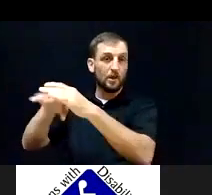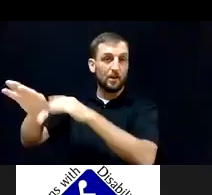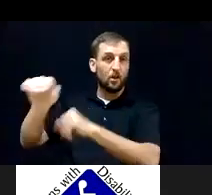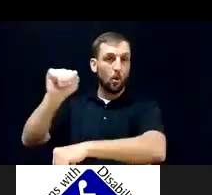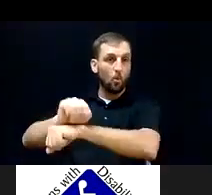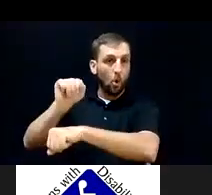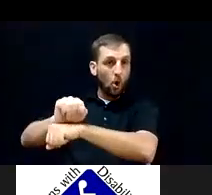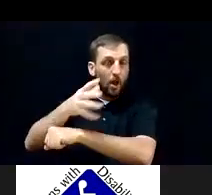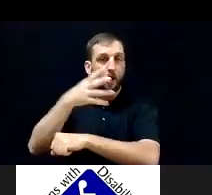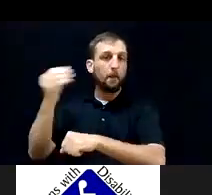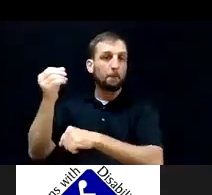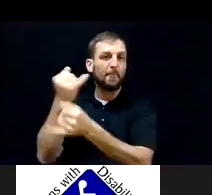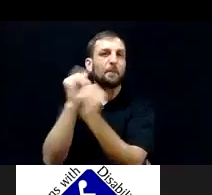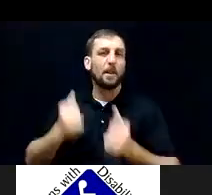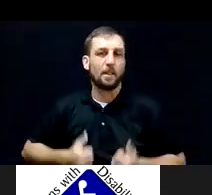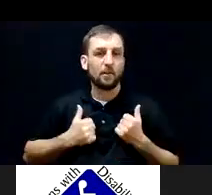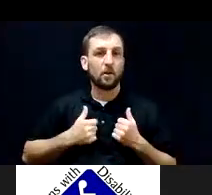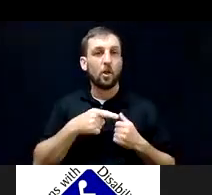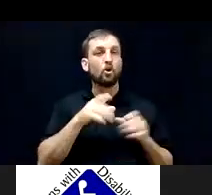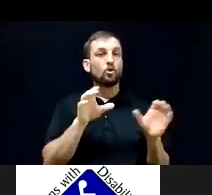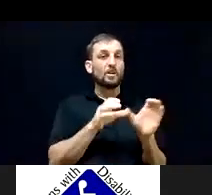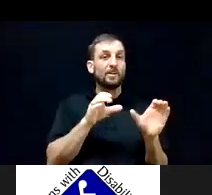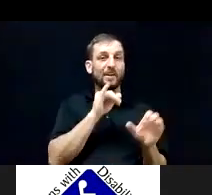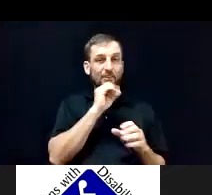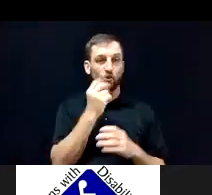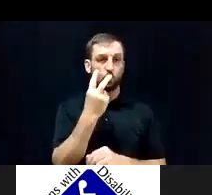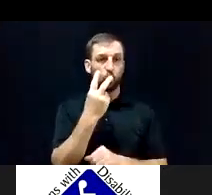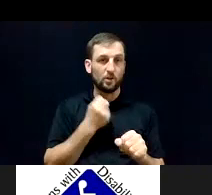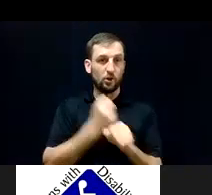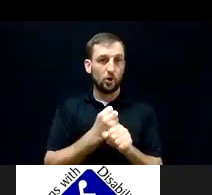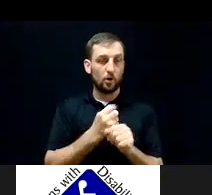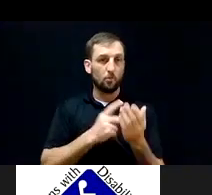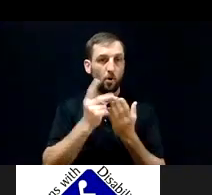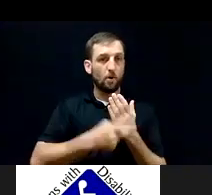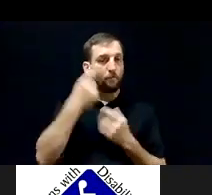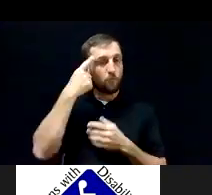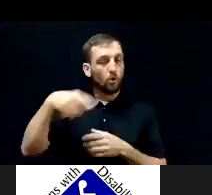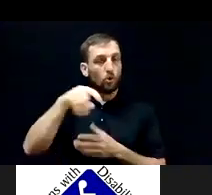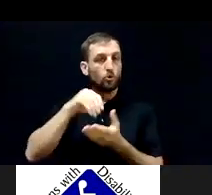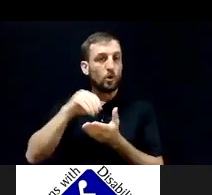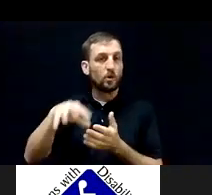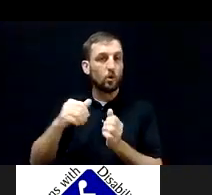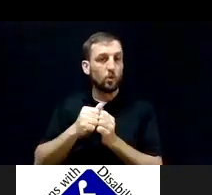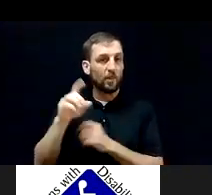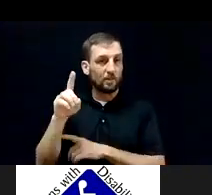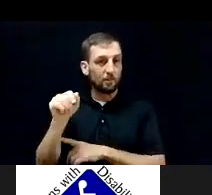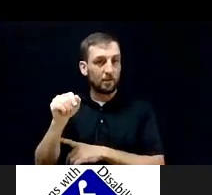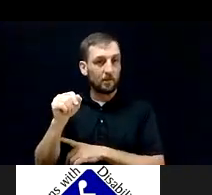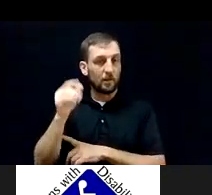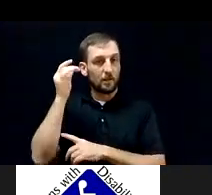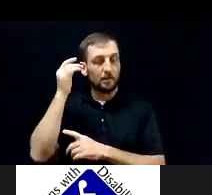Our certificate program is a 2-year program for students with intellectual disability. And we also offer a